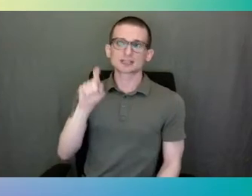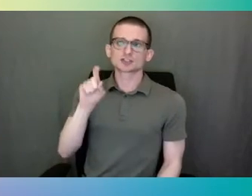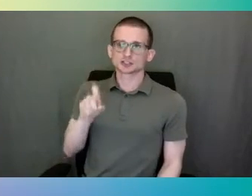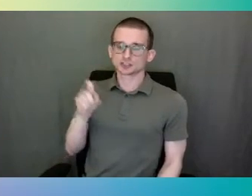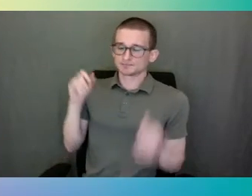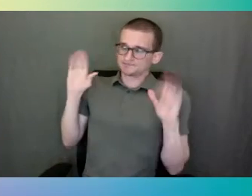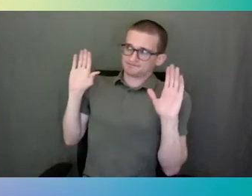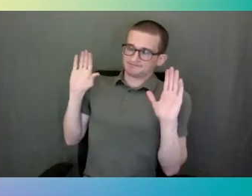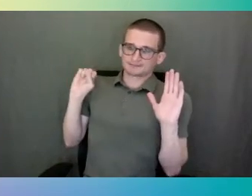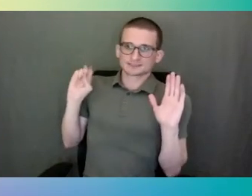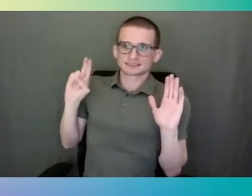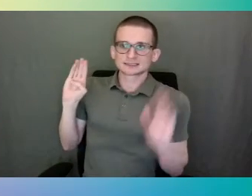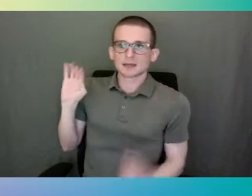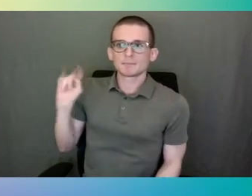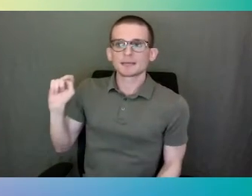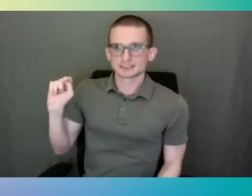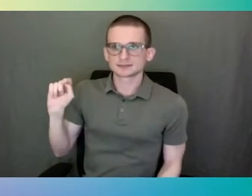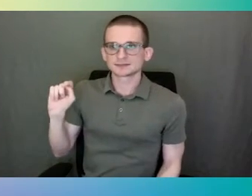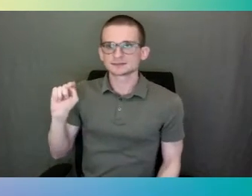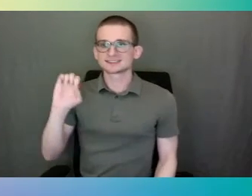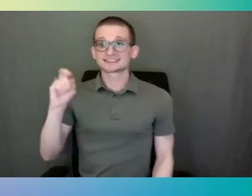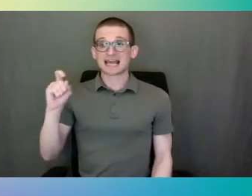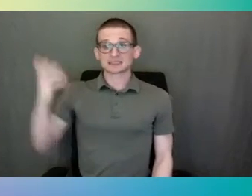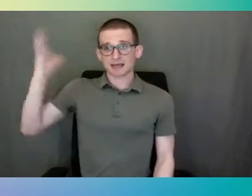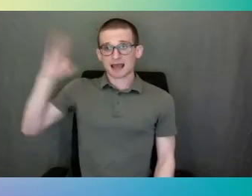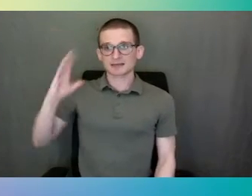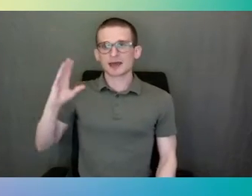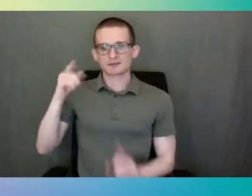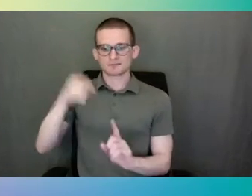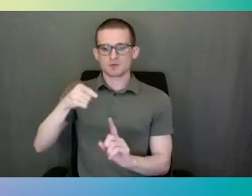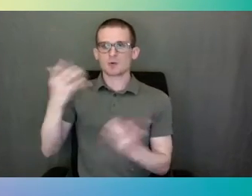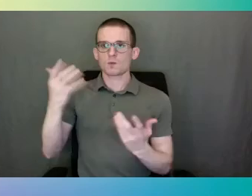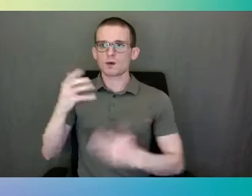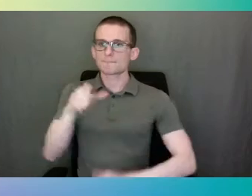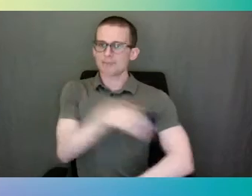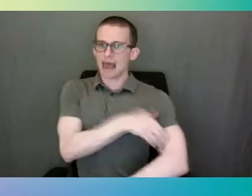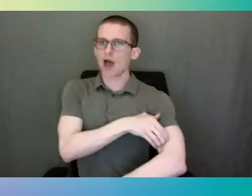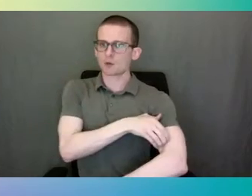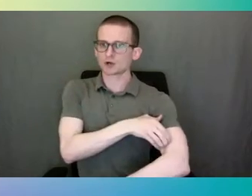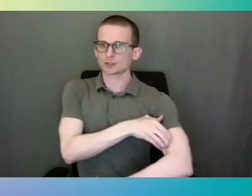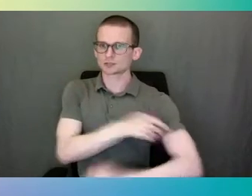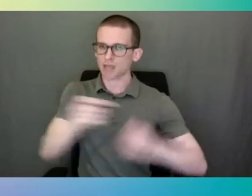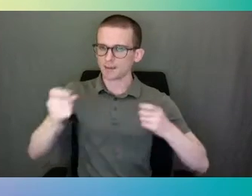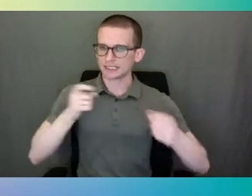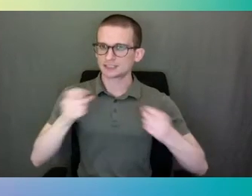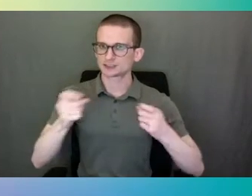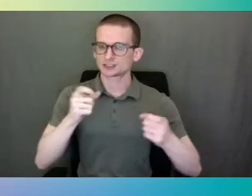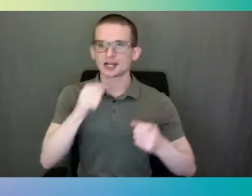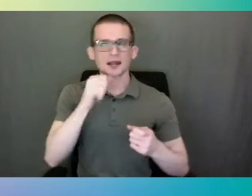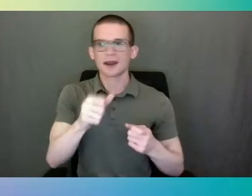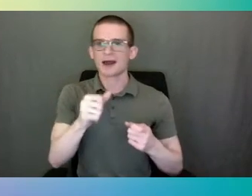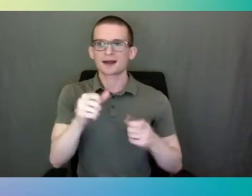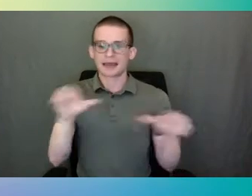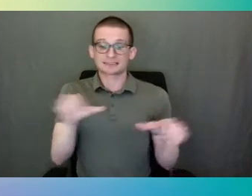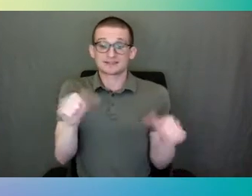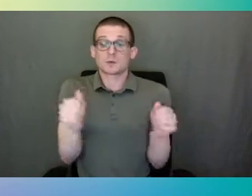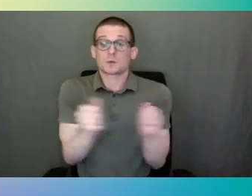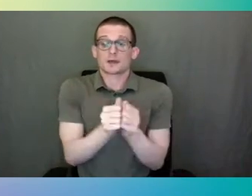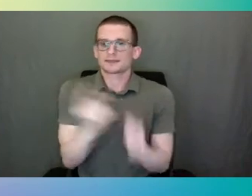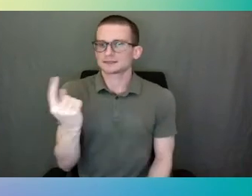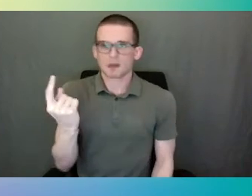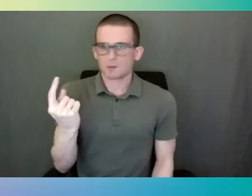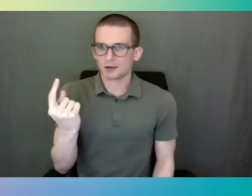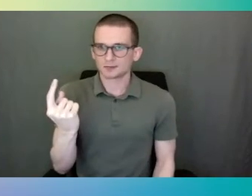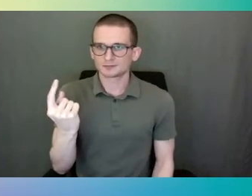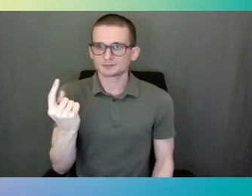about power and domination. Sex was not something you did with somebody. It was something that you did